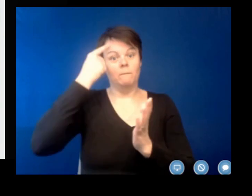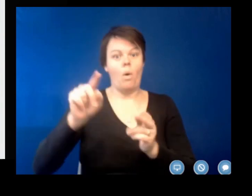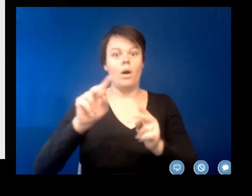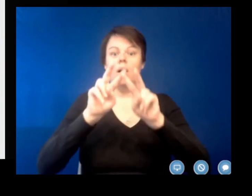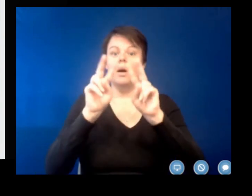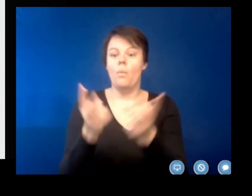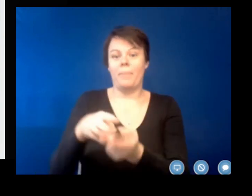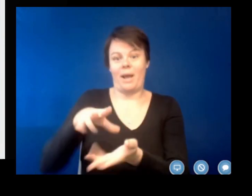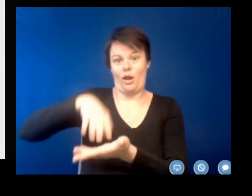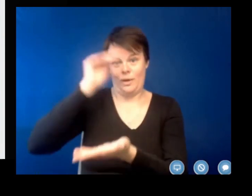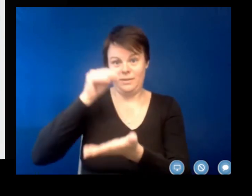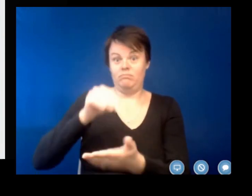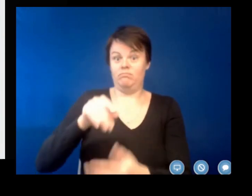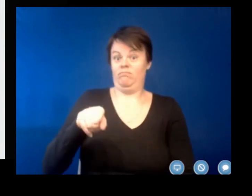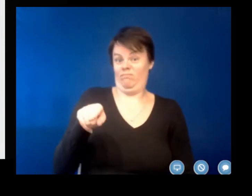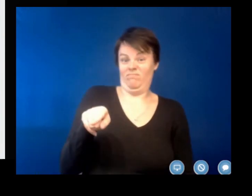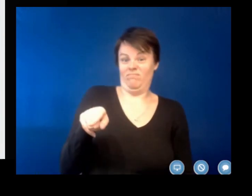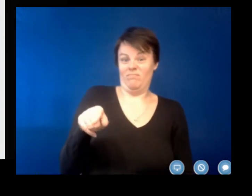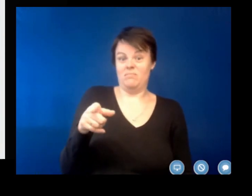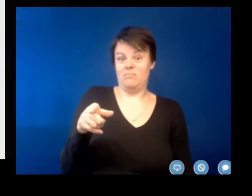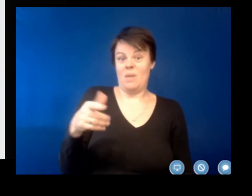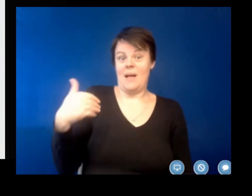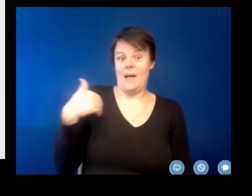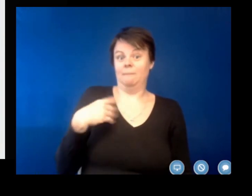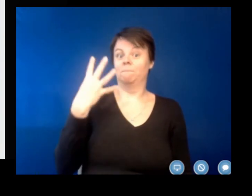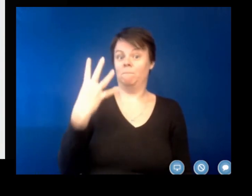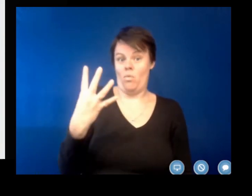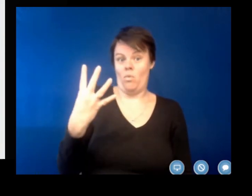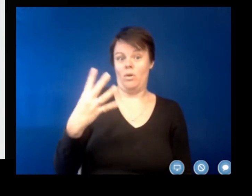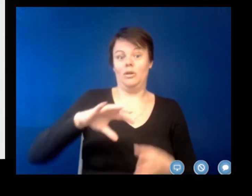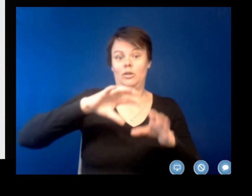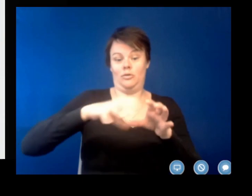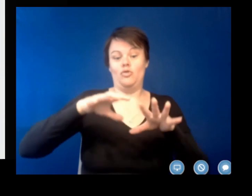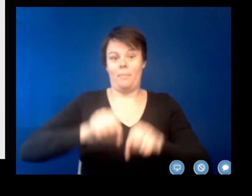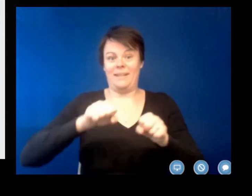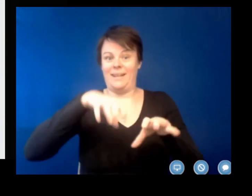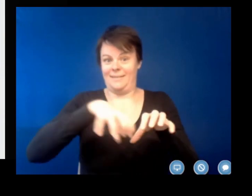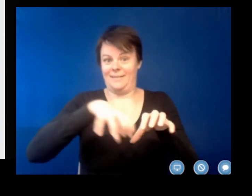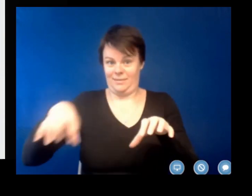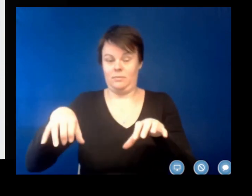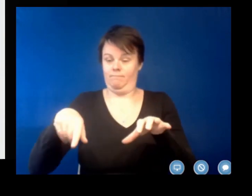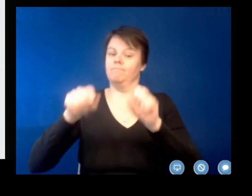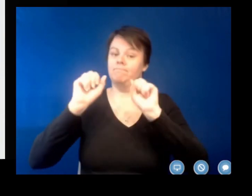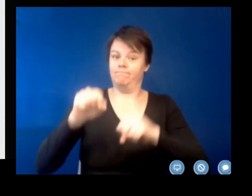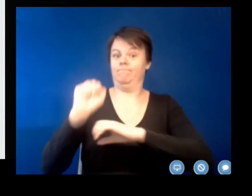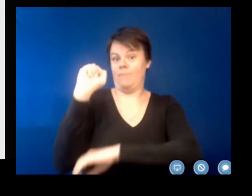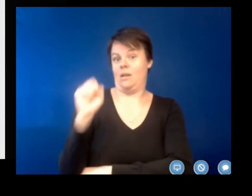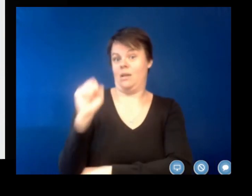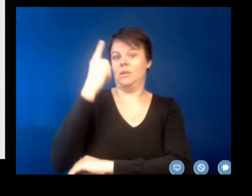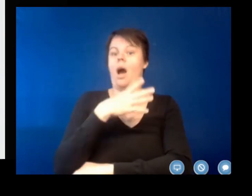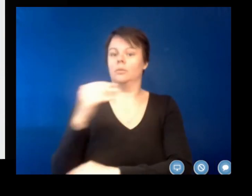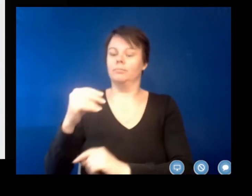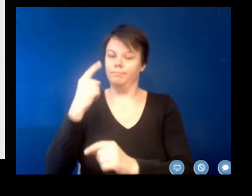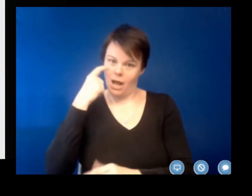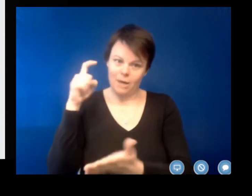in December. The framework of the OECD uses the meta-study and